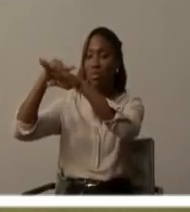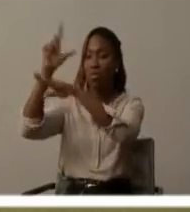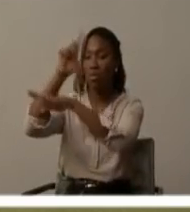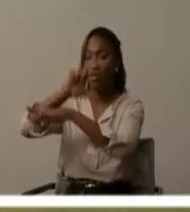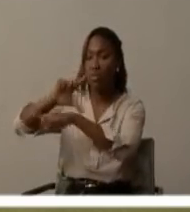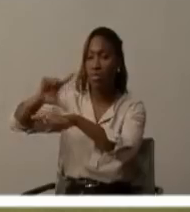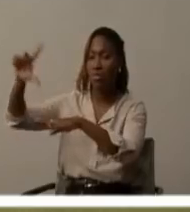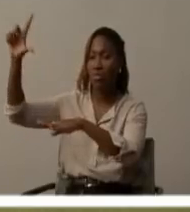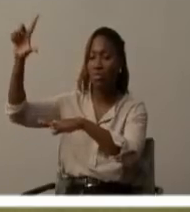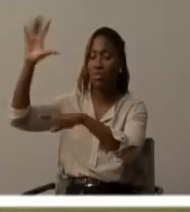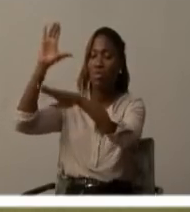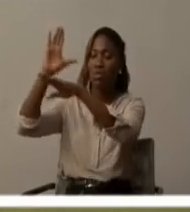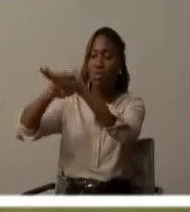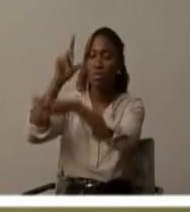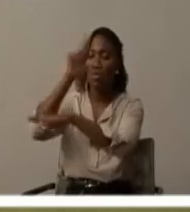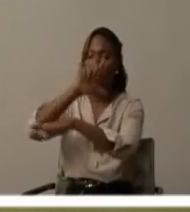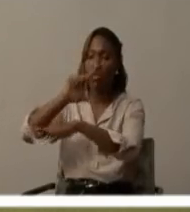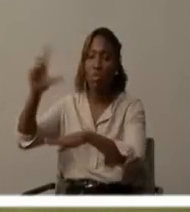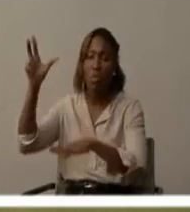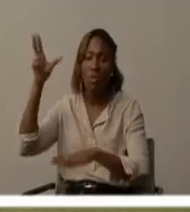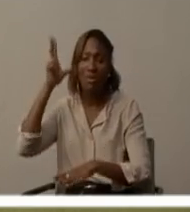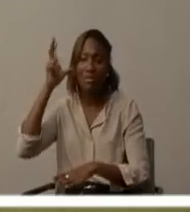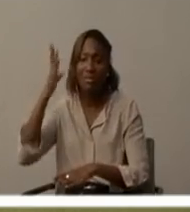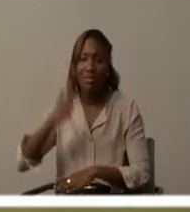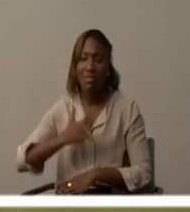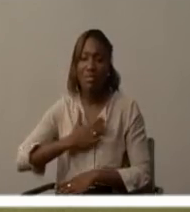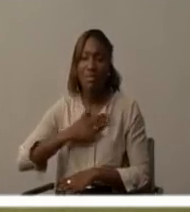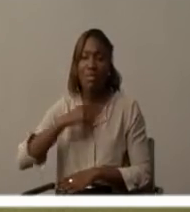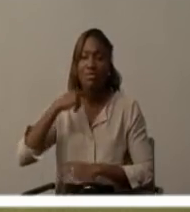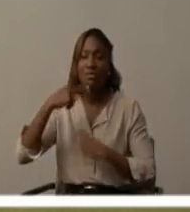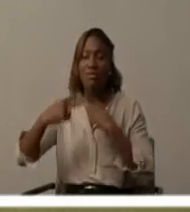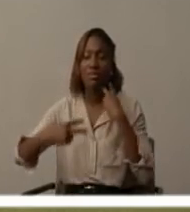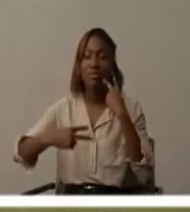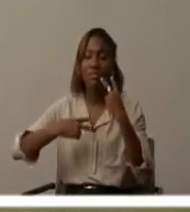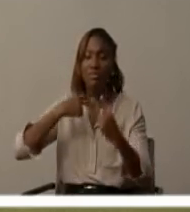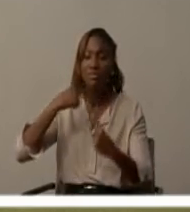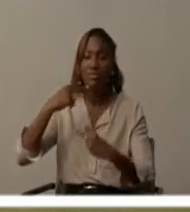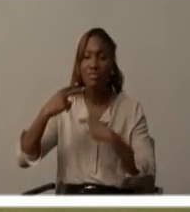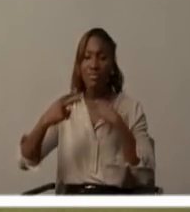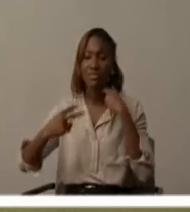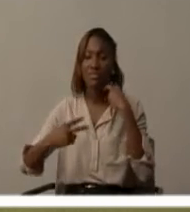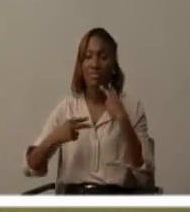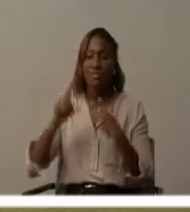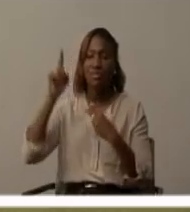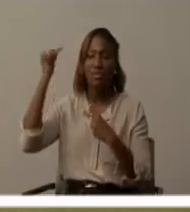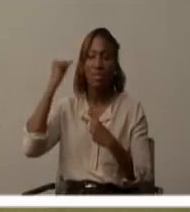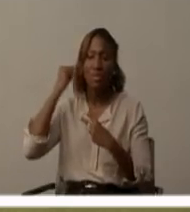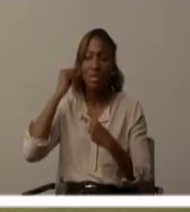Lord, hear my voice. Oh, let your ears be